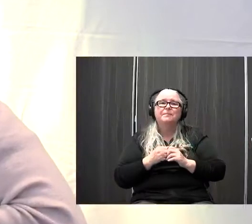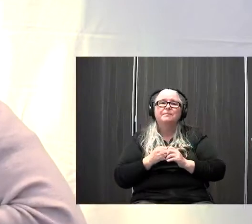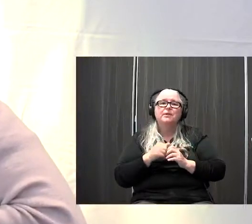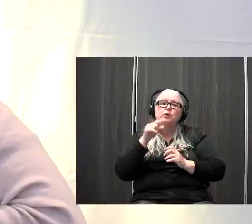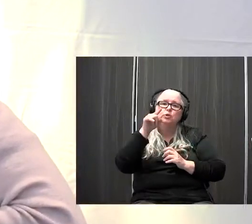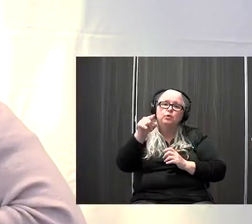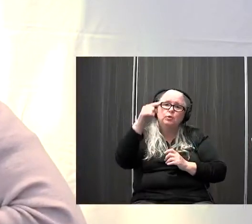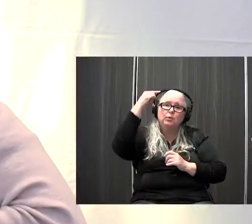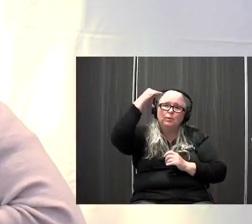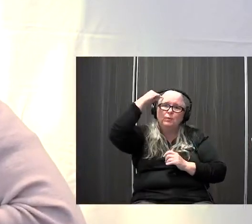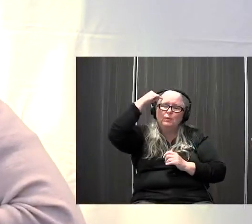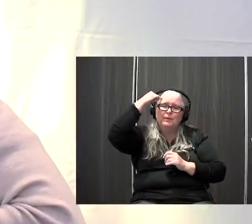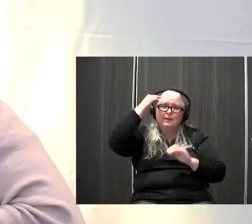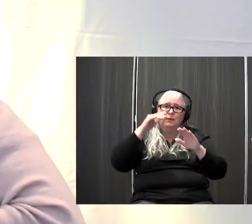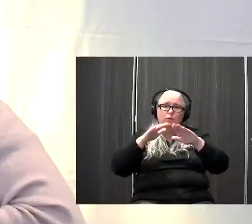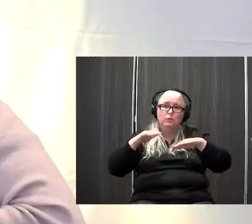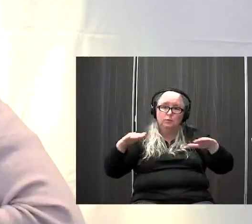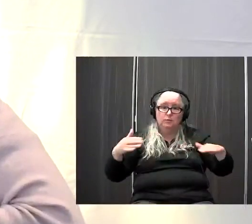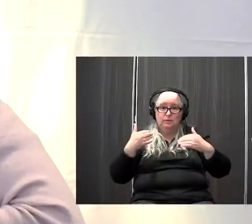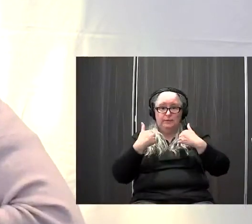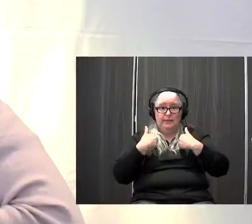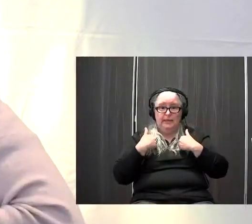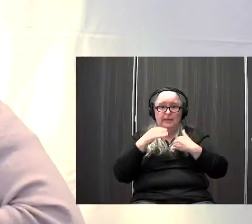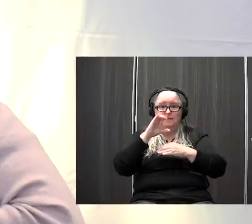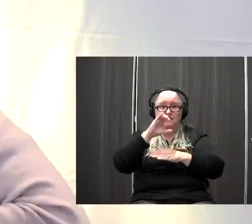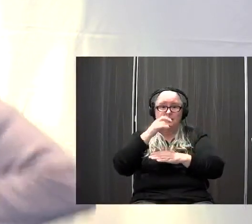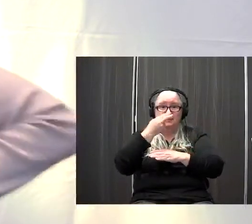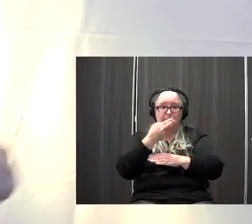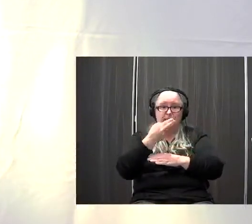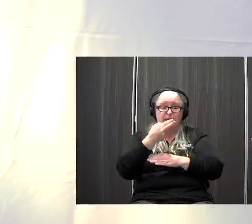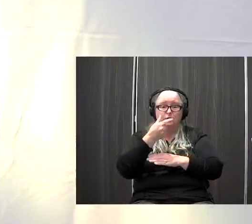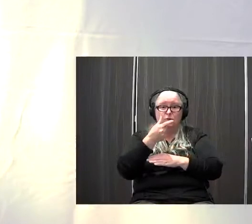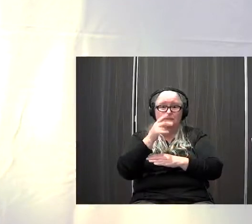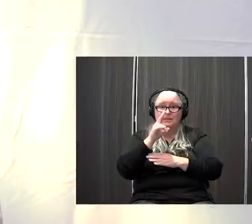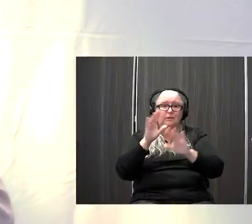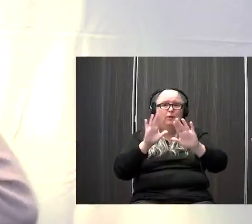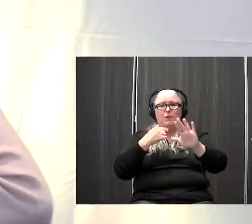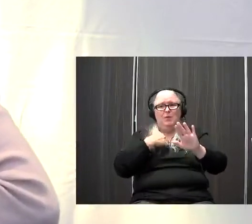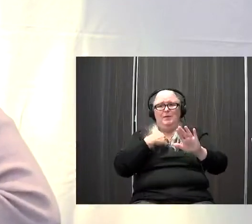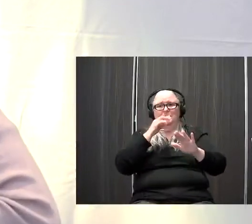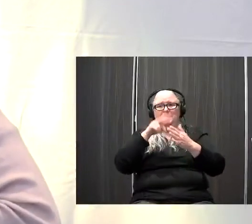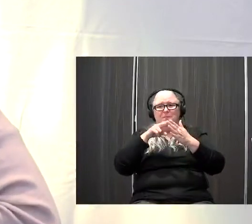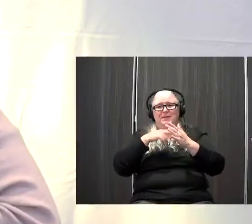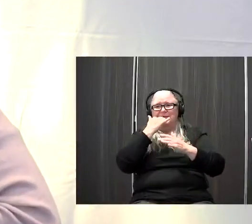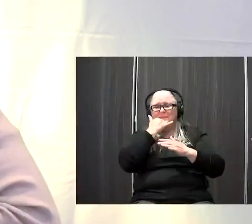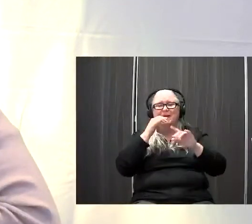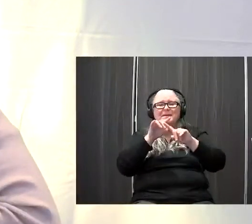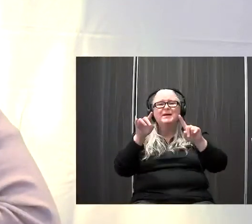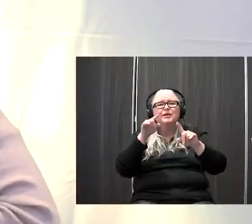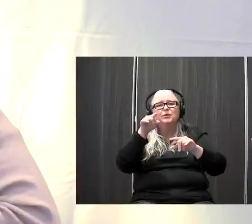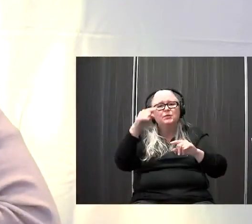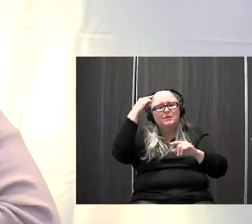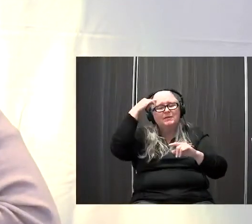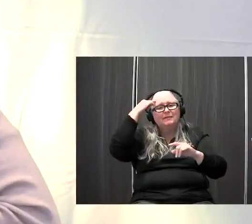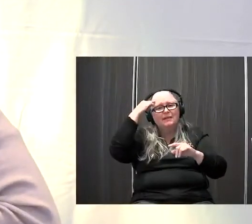that children who have the CHD7 mutation, or wait, I'm sorry, I'm misreading it. Do you believe children are at higher risk than others